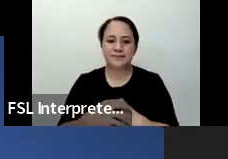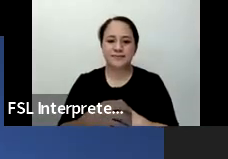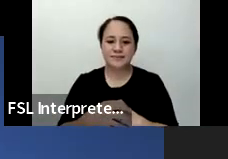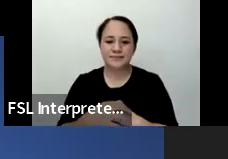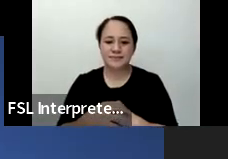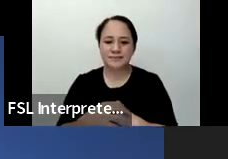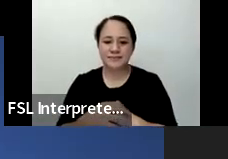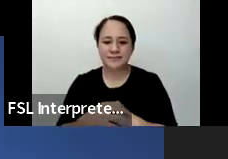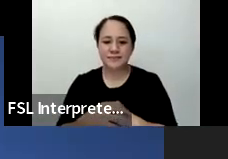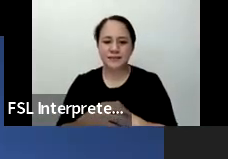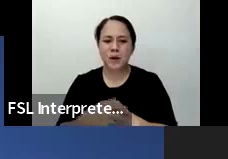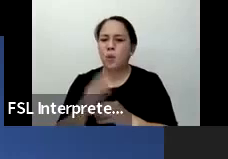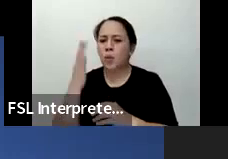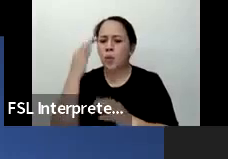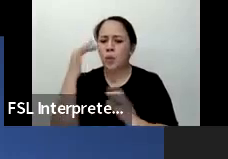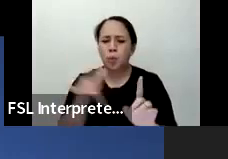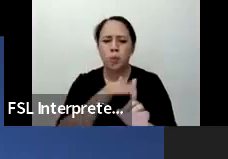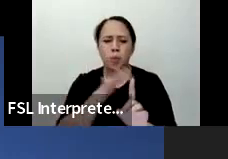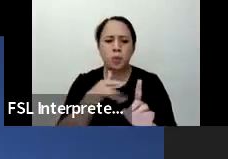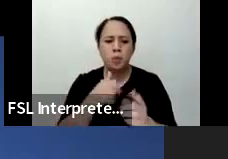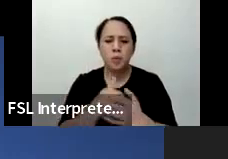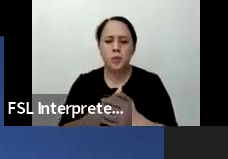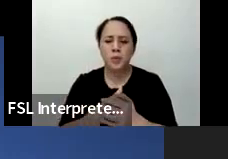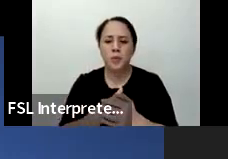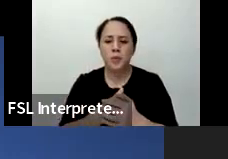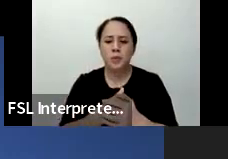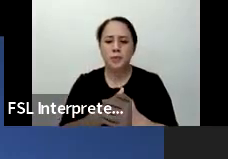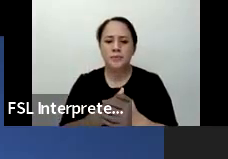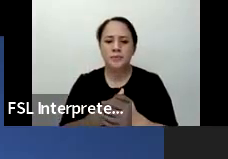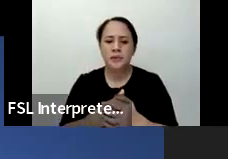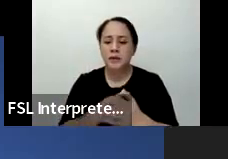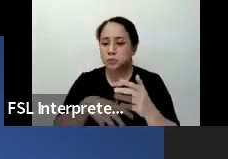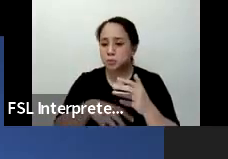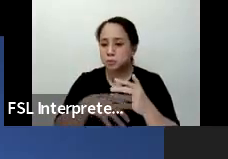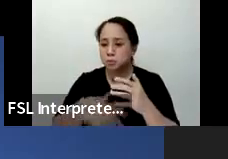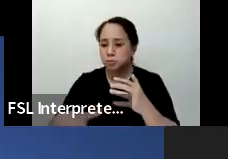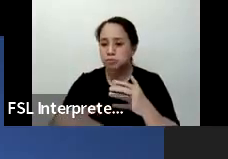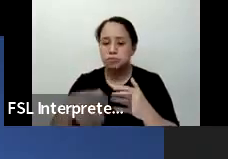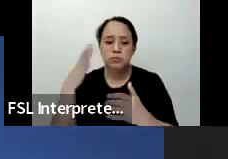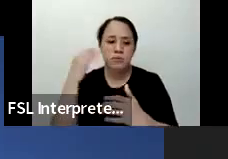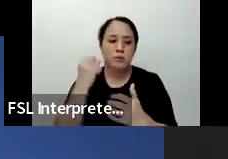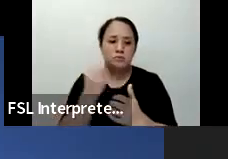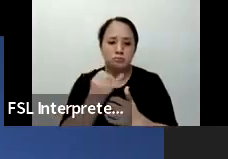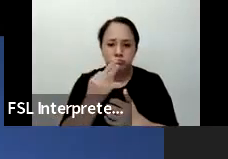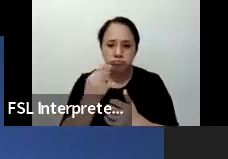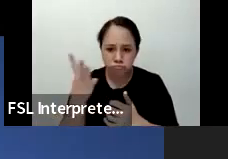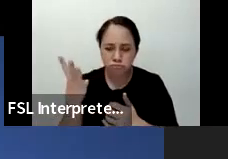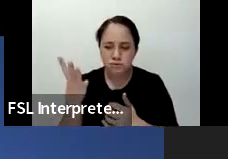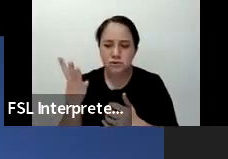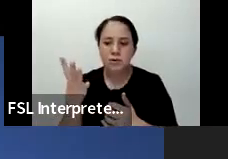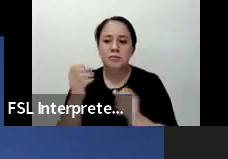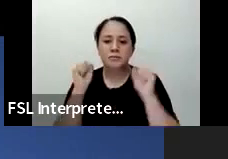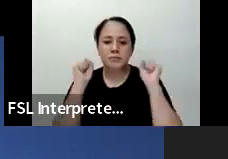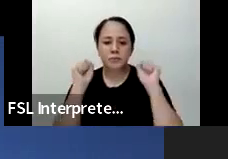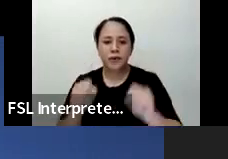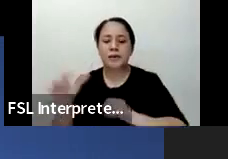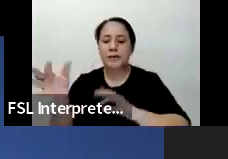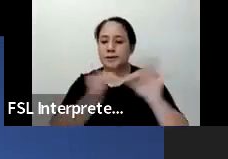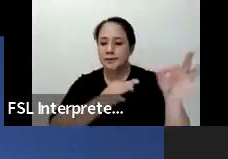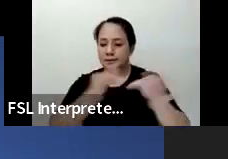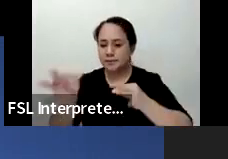So why do we observe this trend in fertility? So there are a number of possible